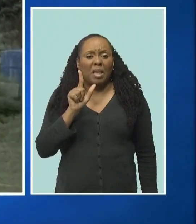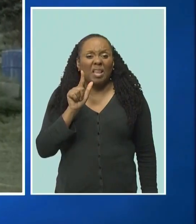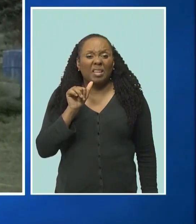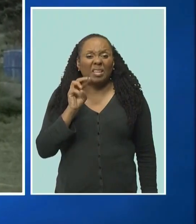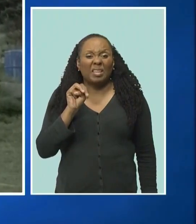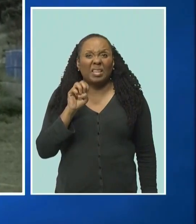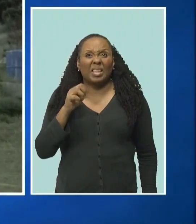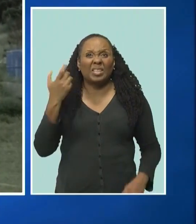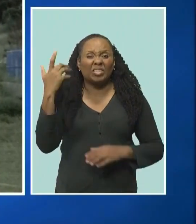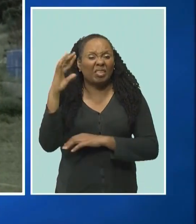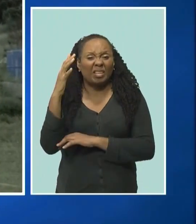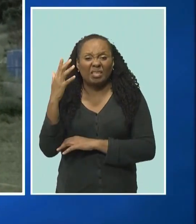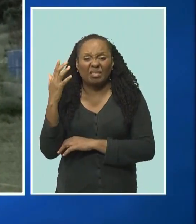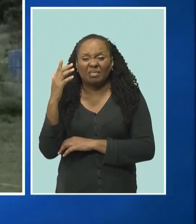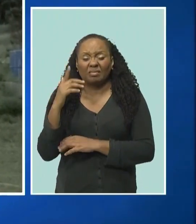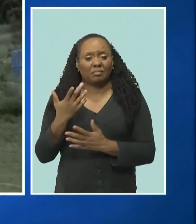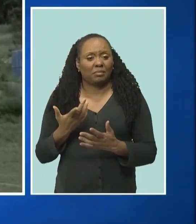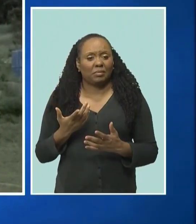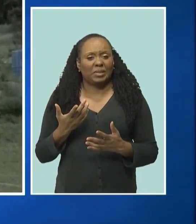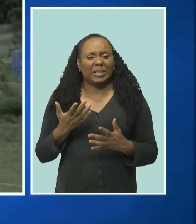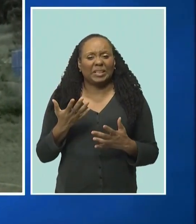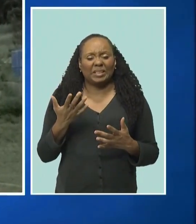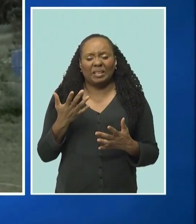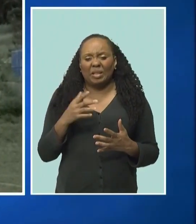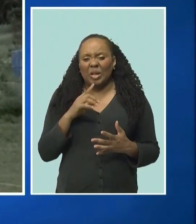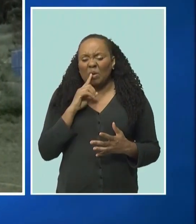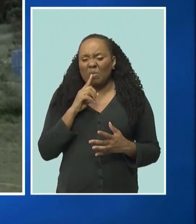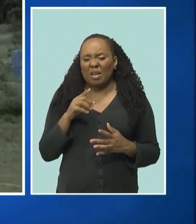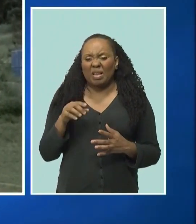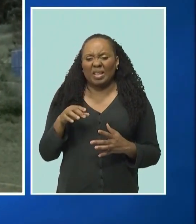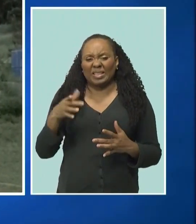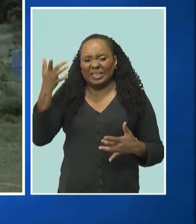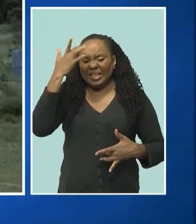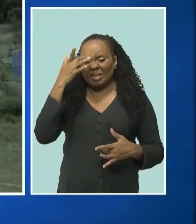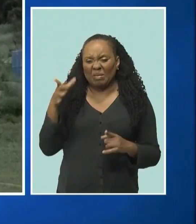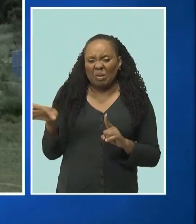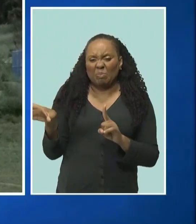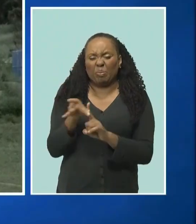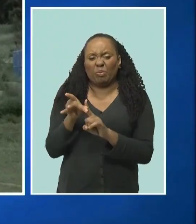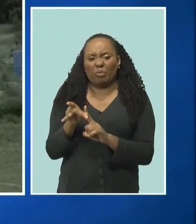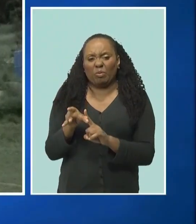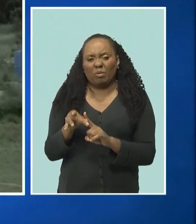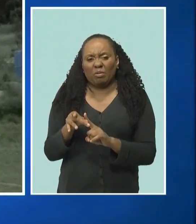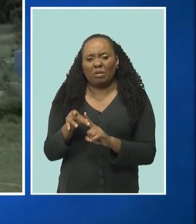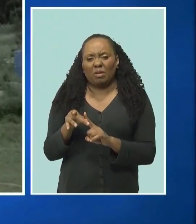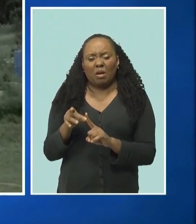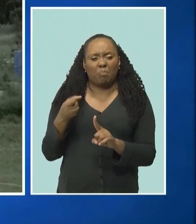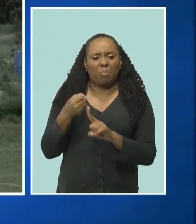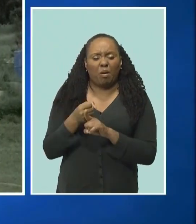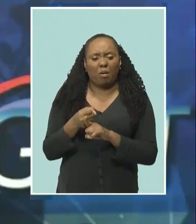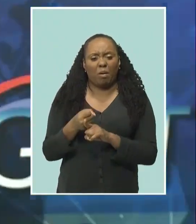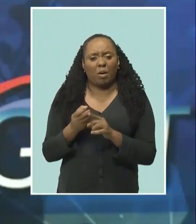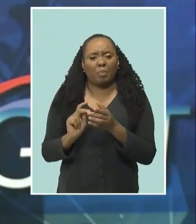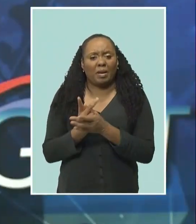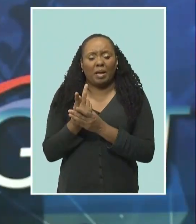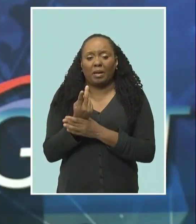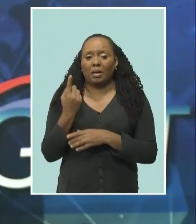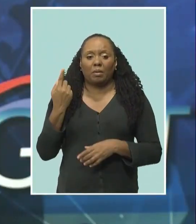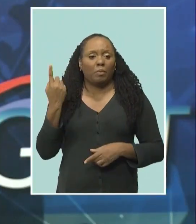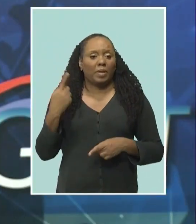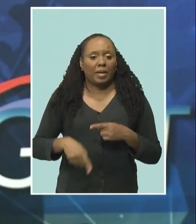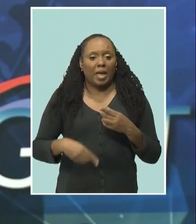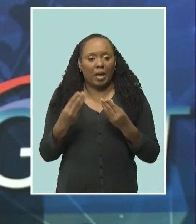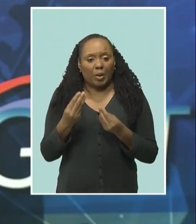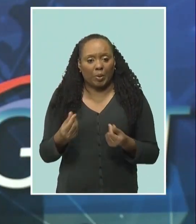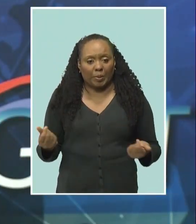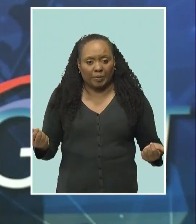Can't bring it back because of a disease. And these diseases we do not have cures for. Well, there's a